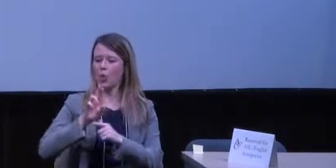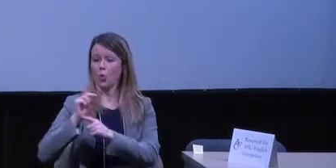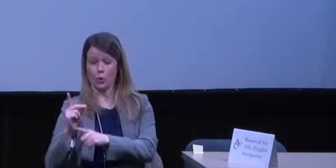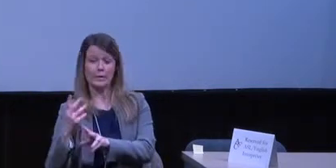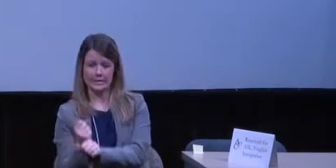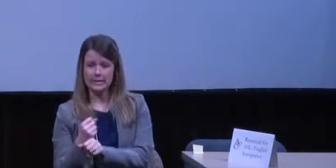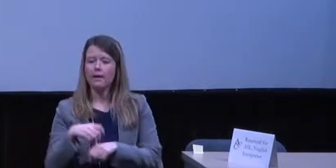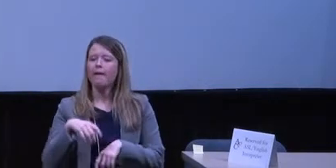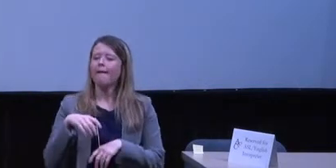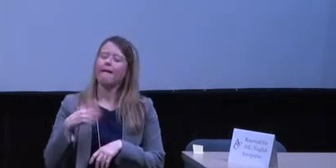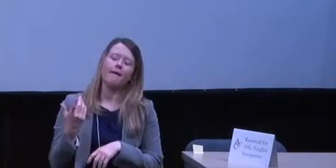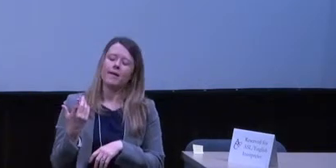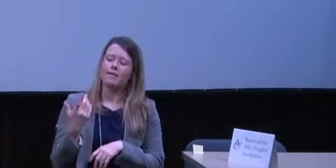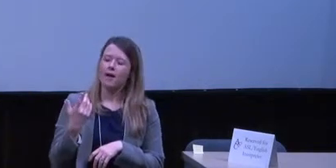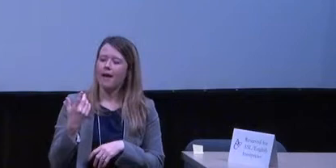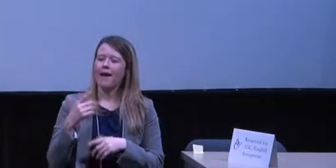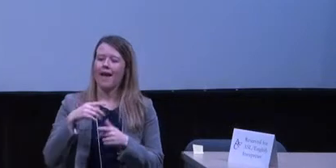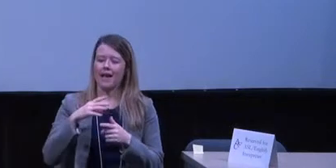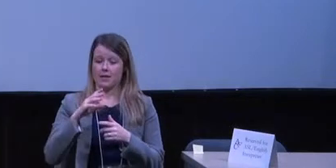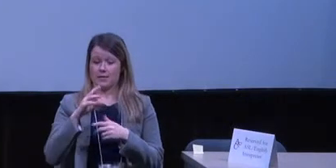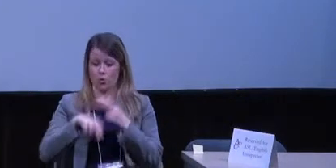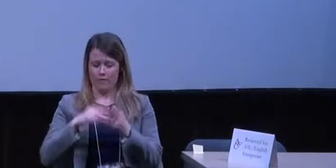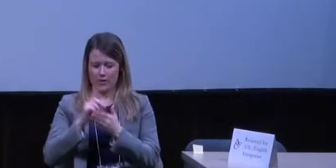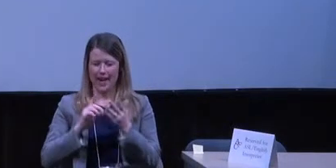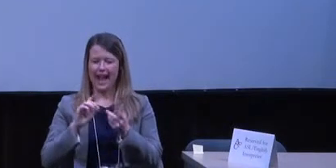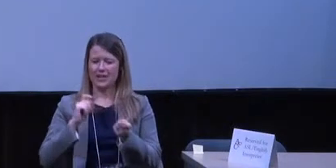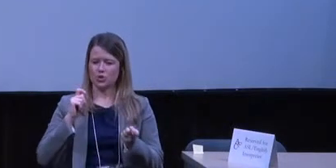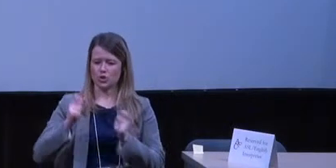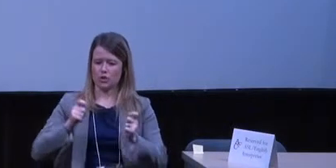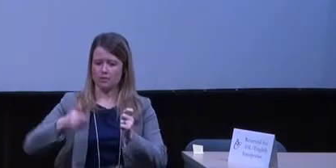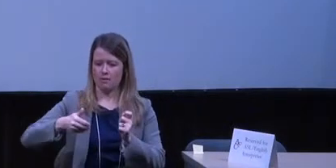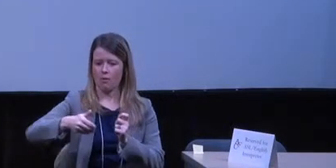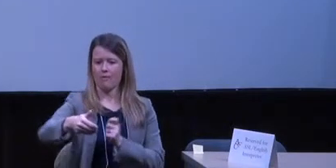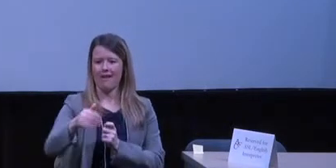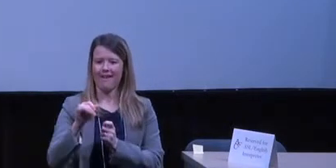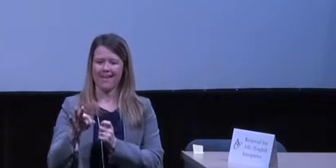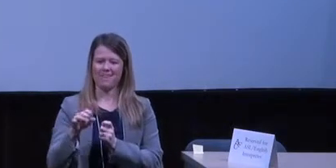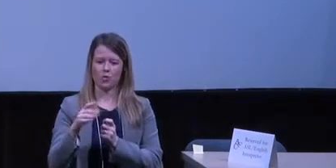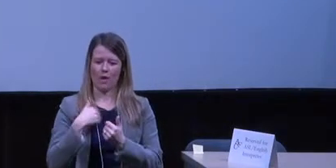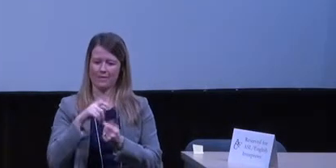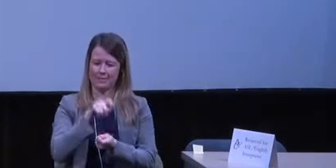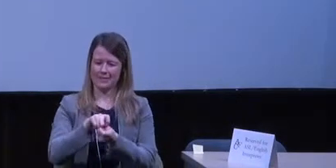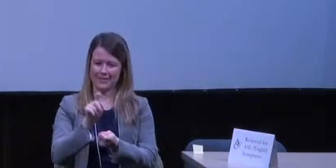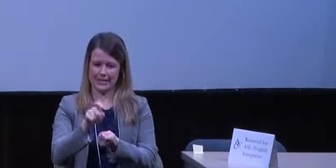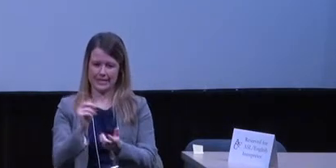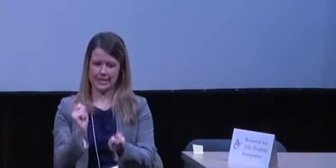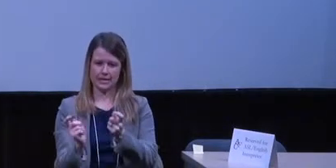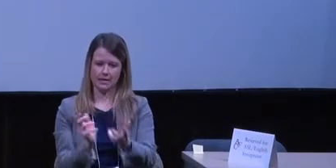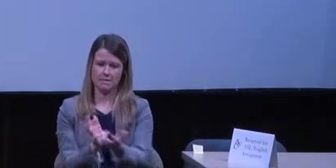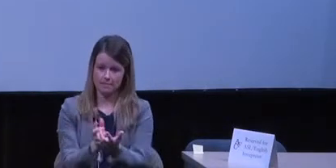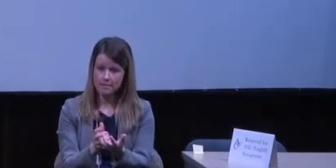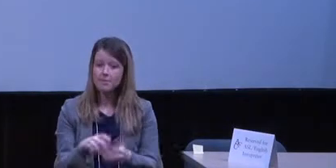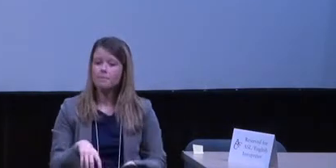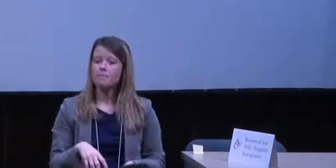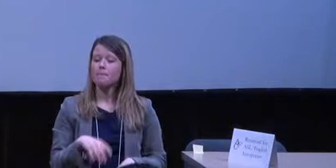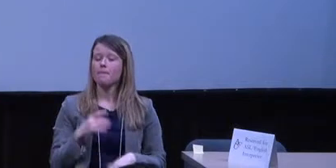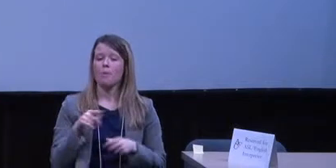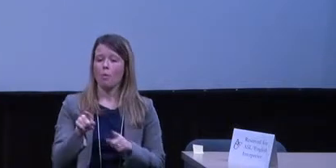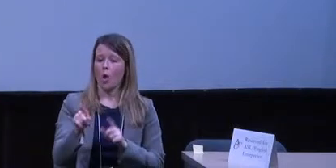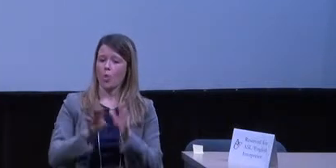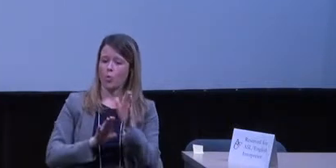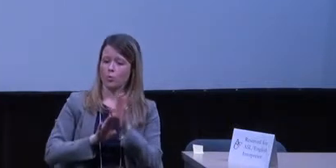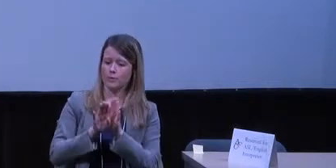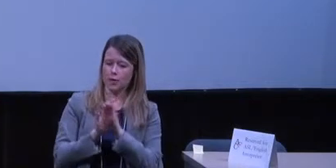of adjust it as we go based on a specific need. So when you're creating any of your